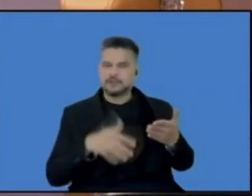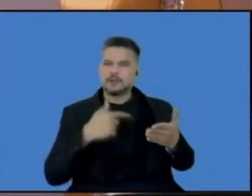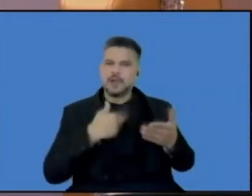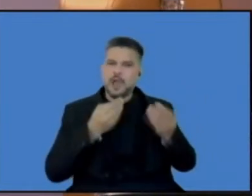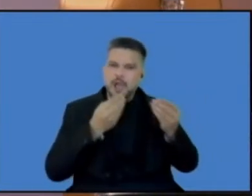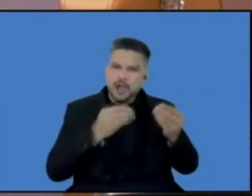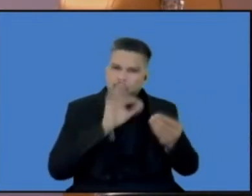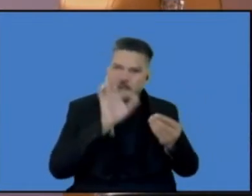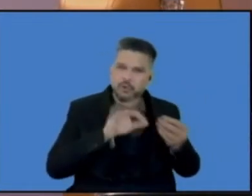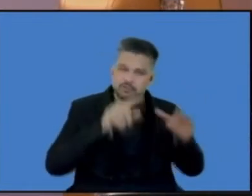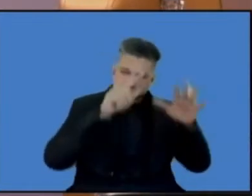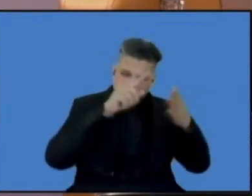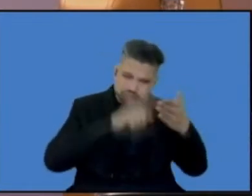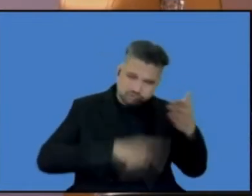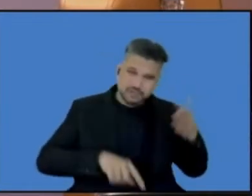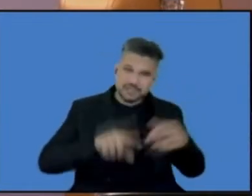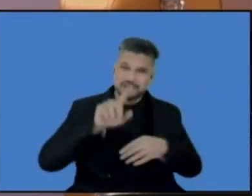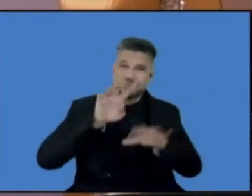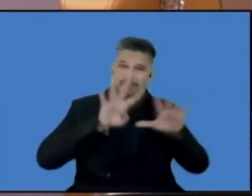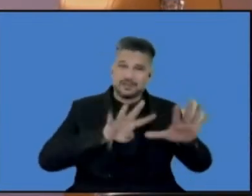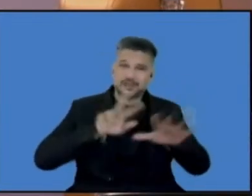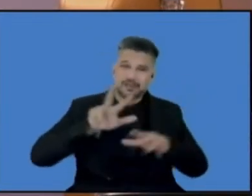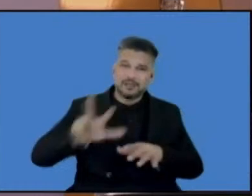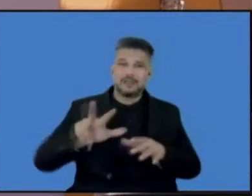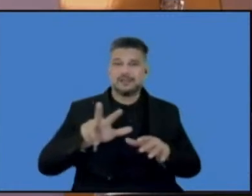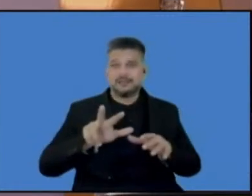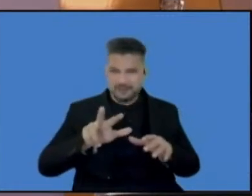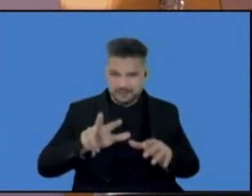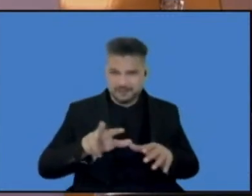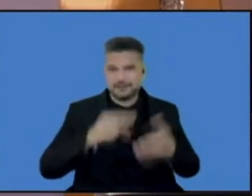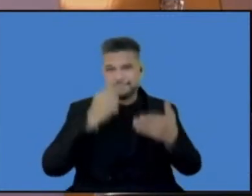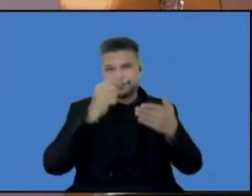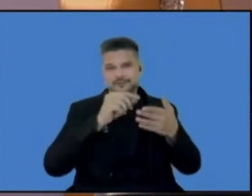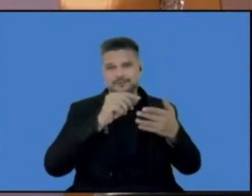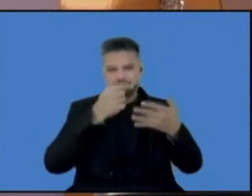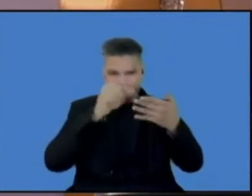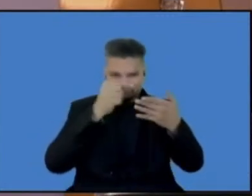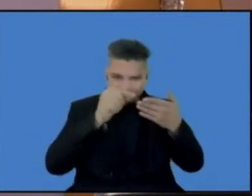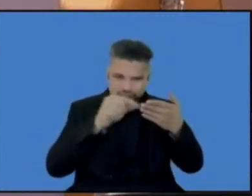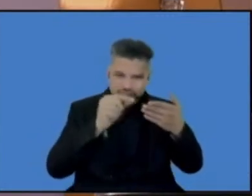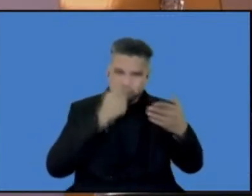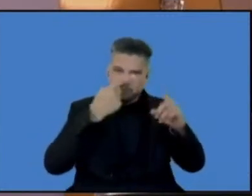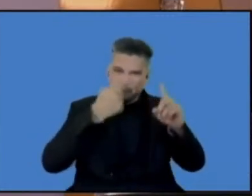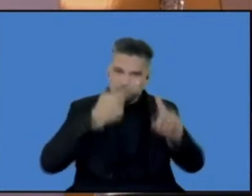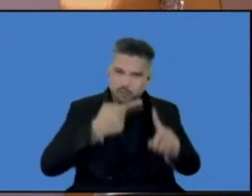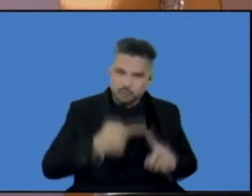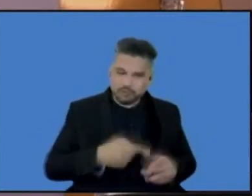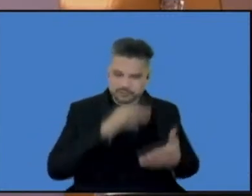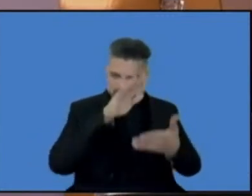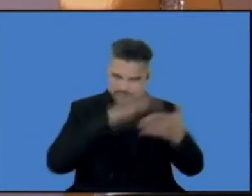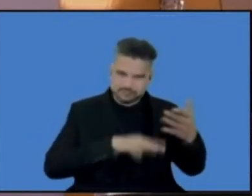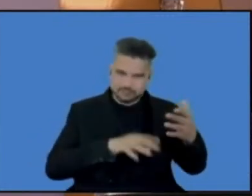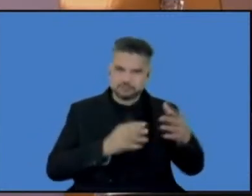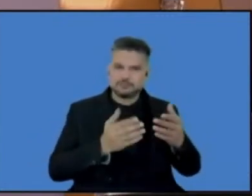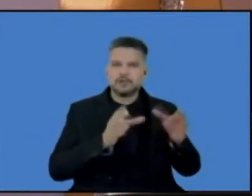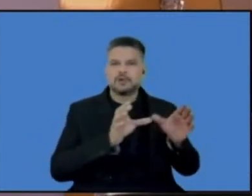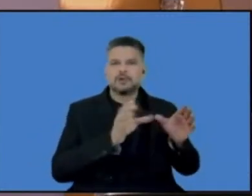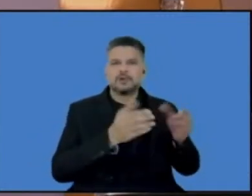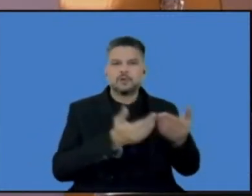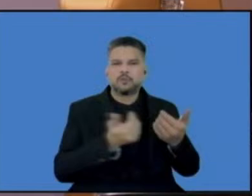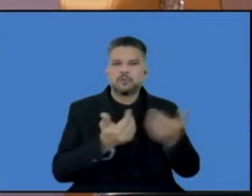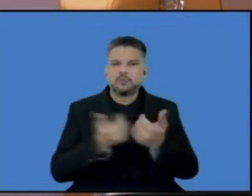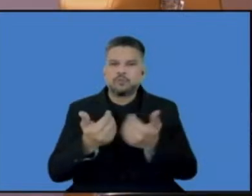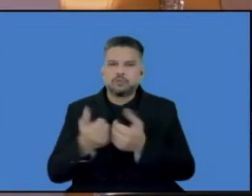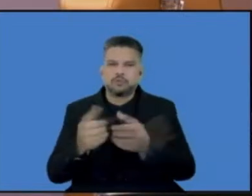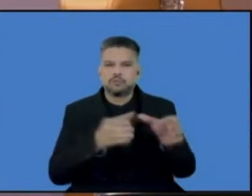39 ministries and agencies related to 6 elements or 6 dimensions of good